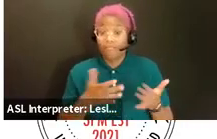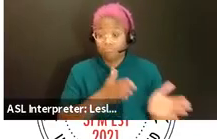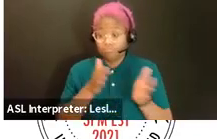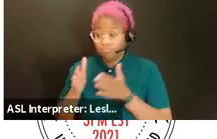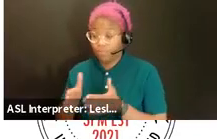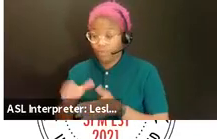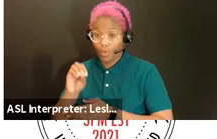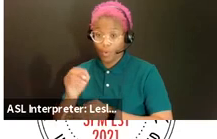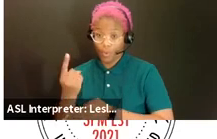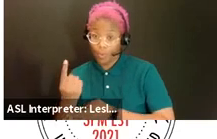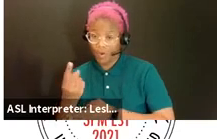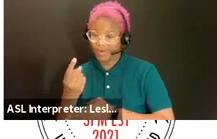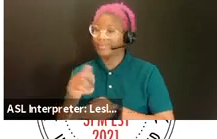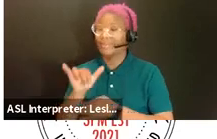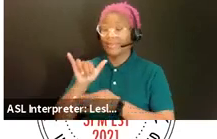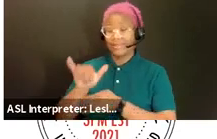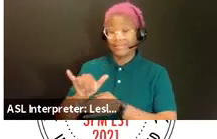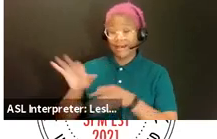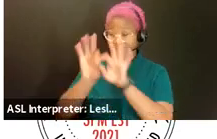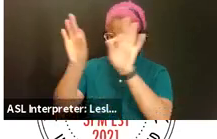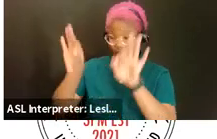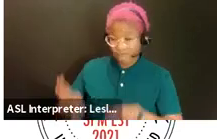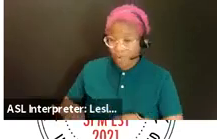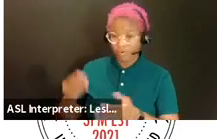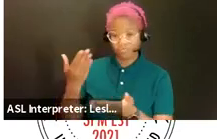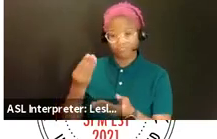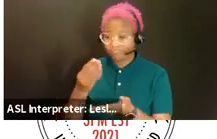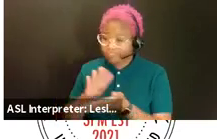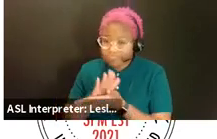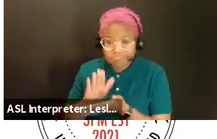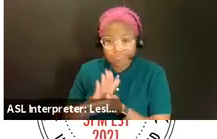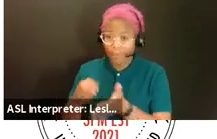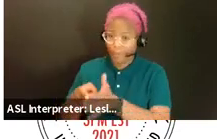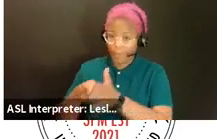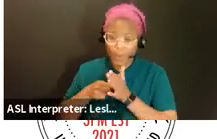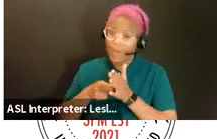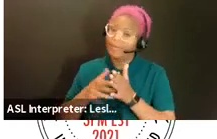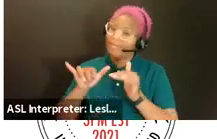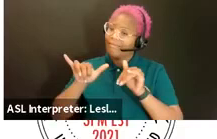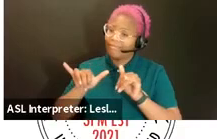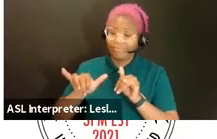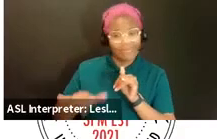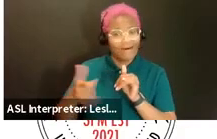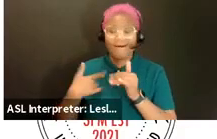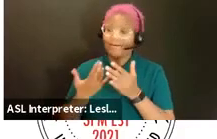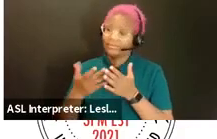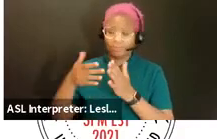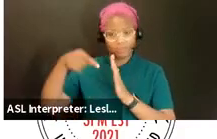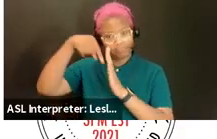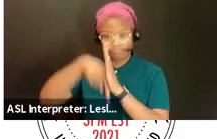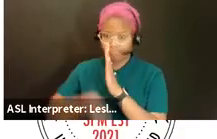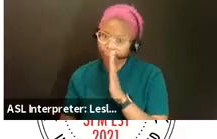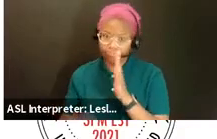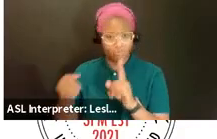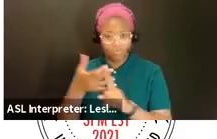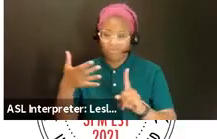it's fairly specific. It's in the regulations. It is quite a bit more. Do you want to